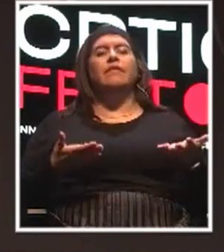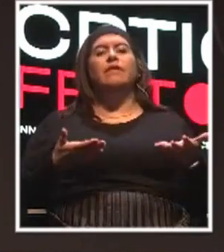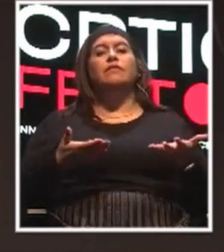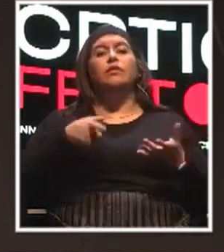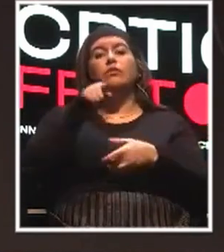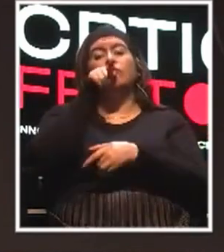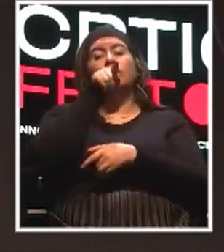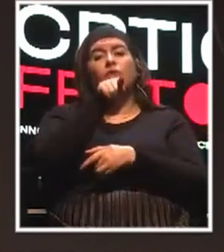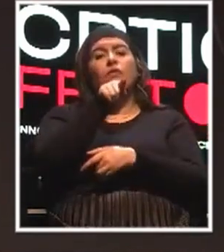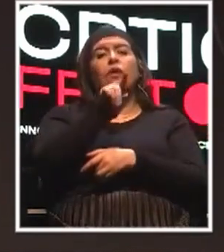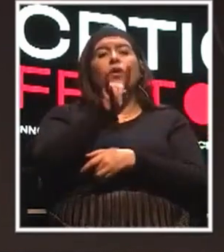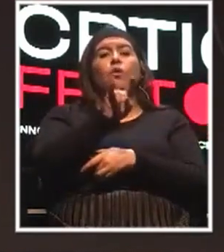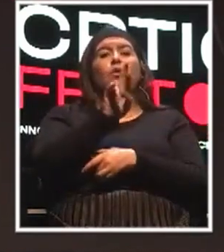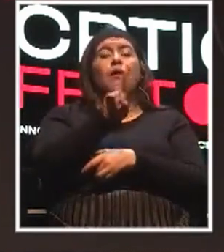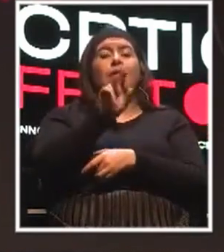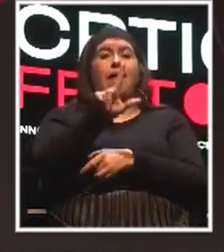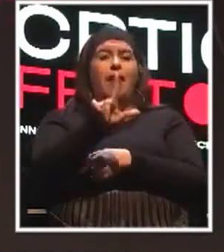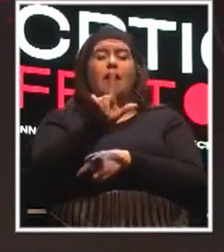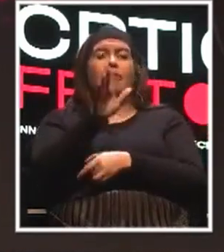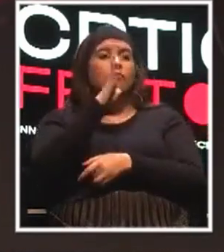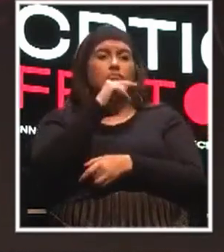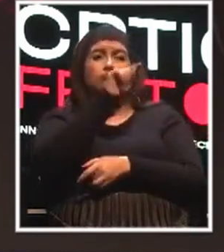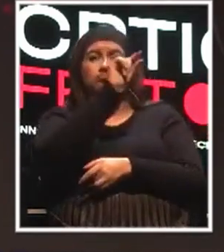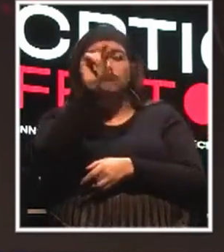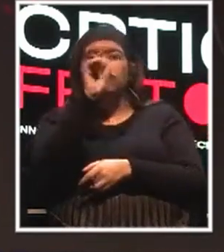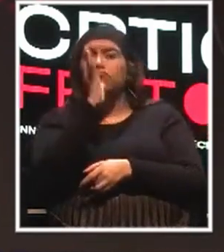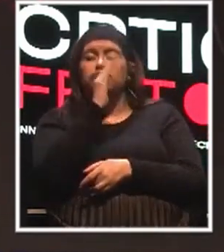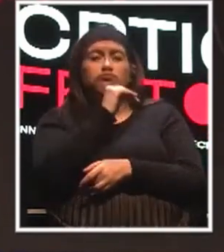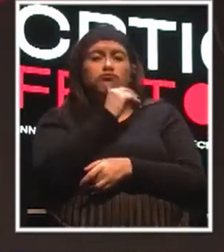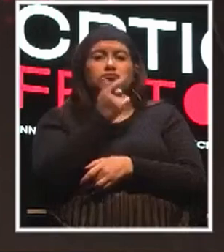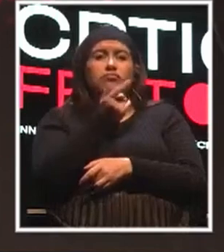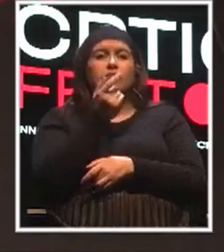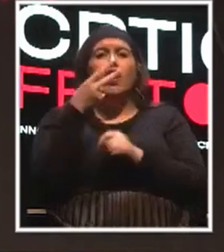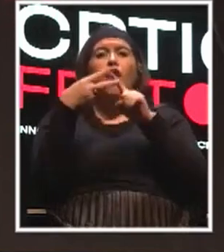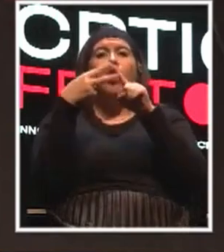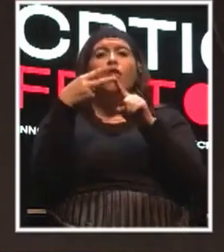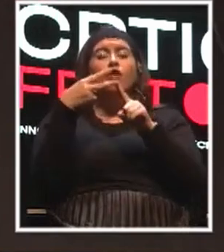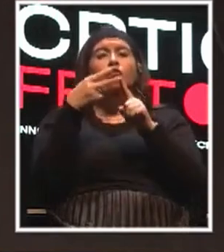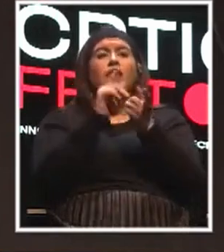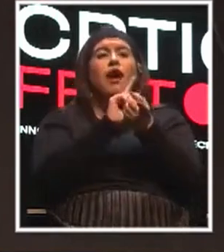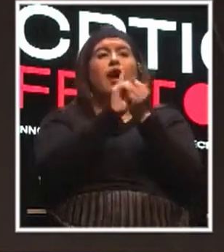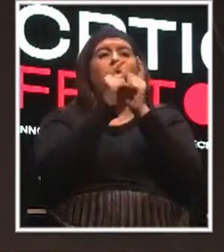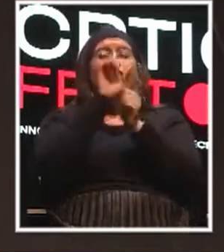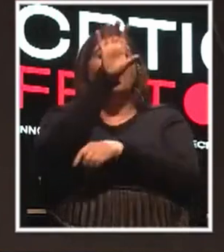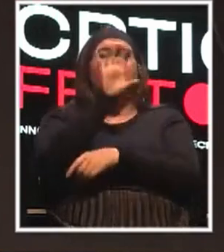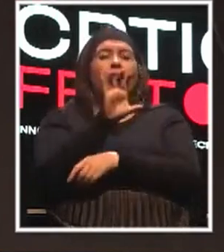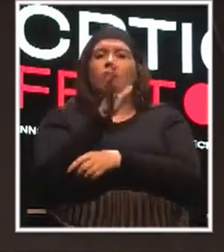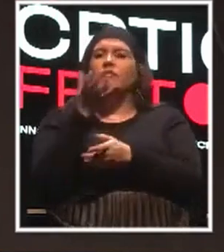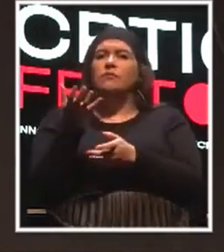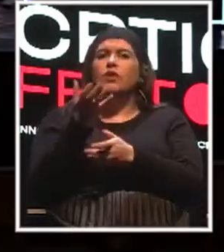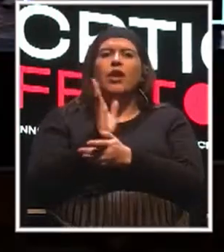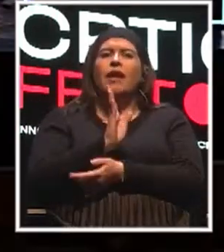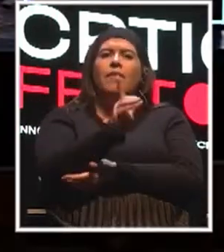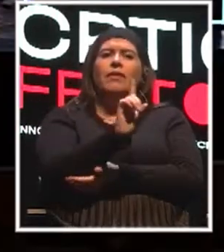online. 2 changes of regime later, they took it down. They didn't want to maintain it anymore. So I think, I